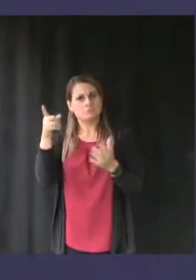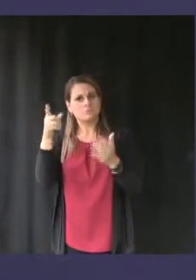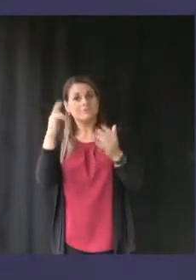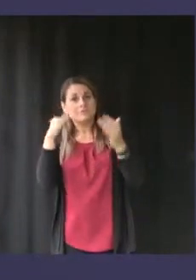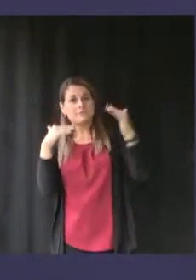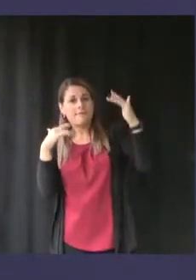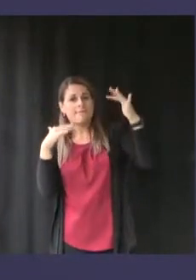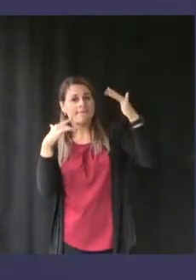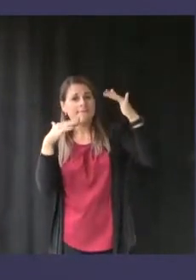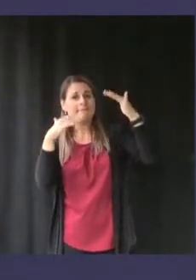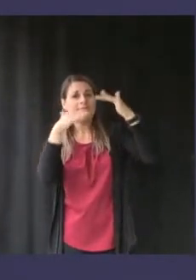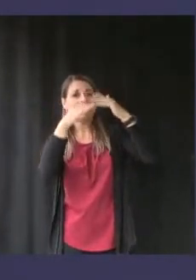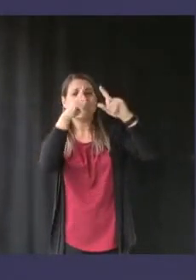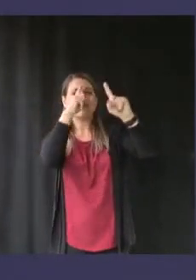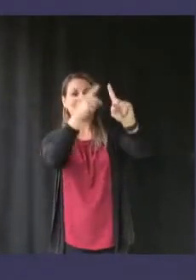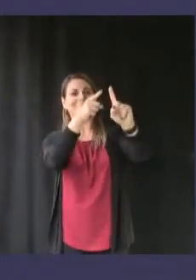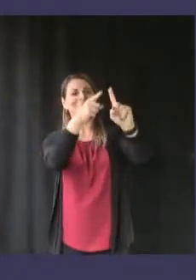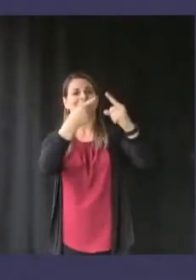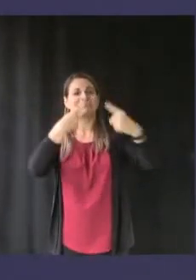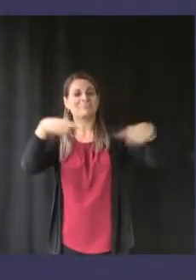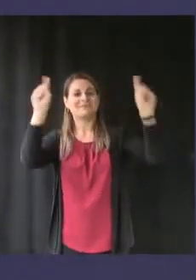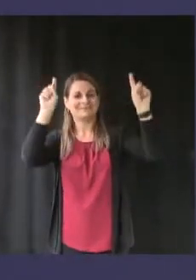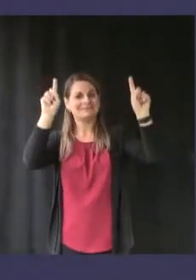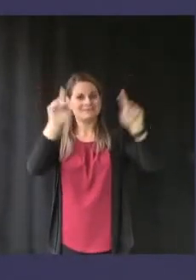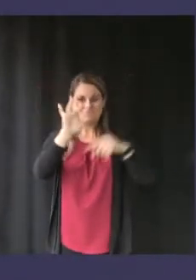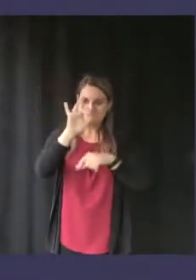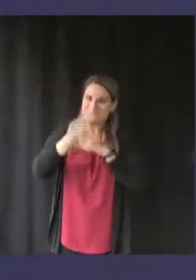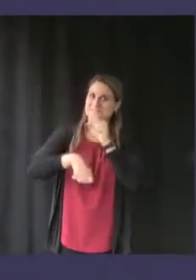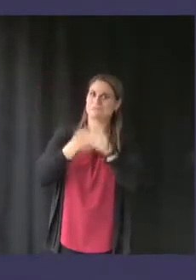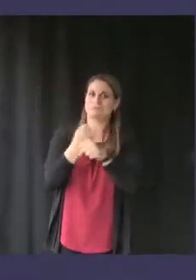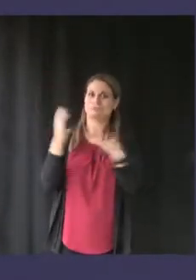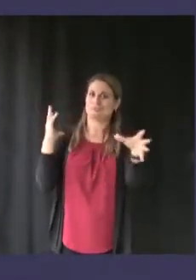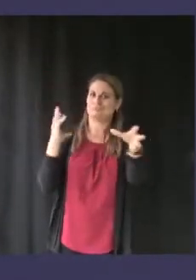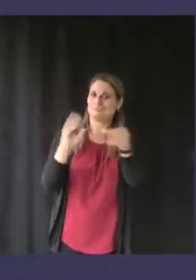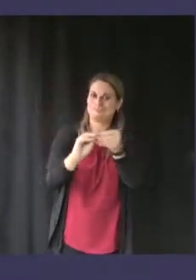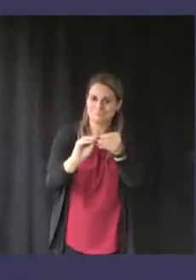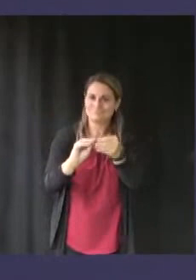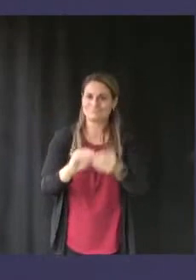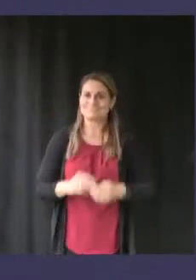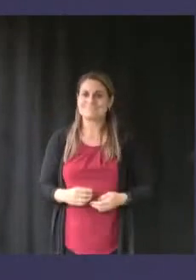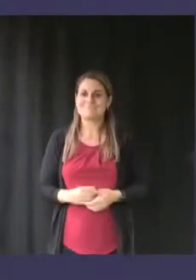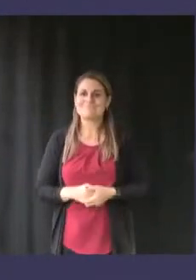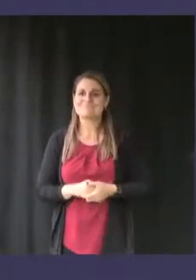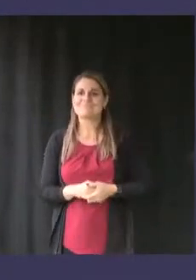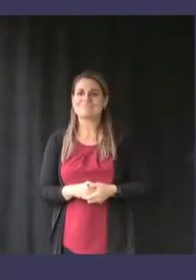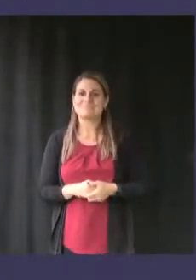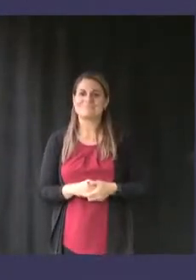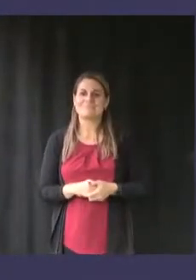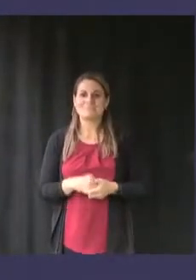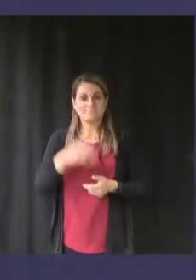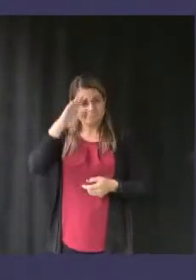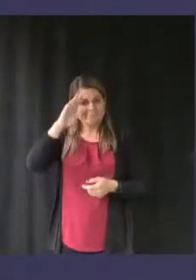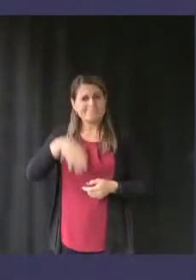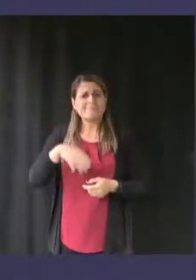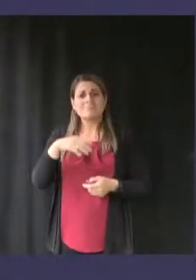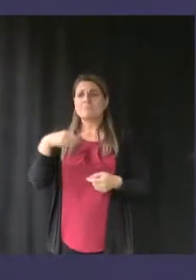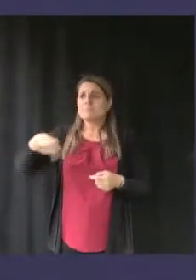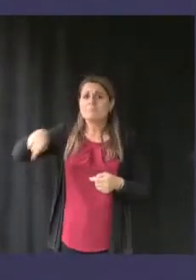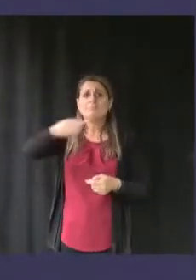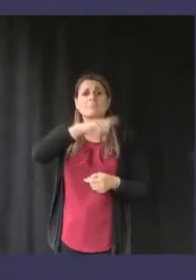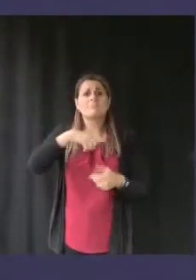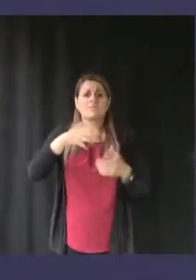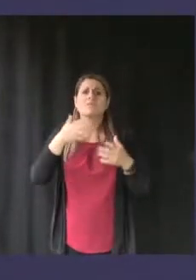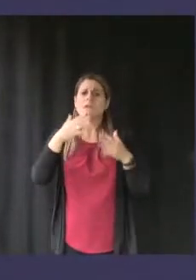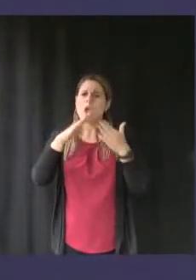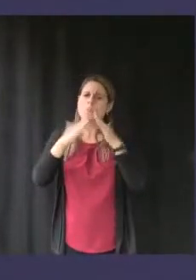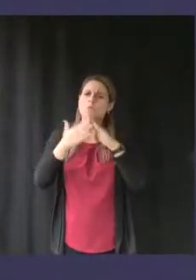in store. Now, of course, all of you know that it takes a village and it requires leadership. In Connecticut,